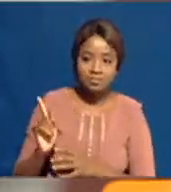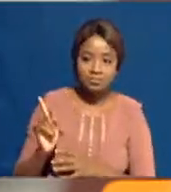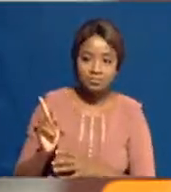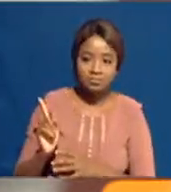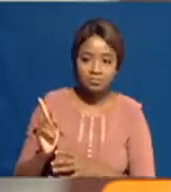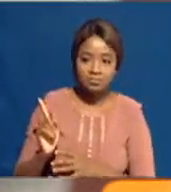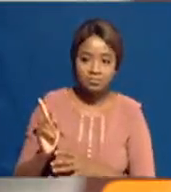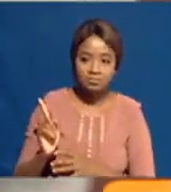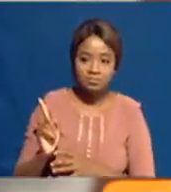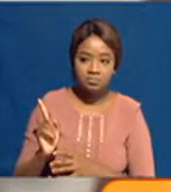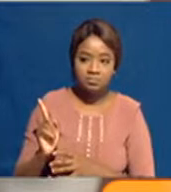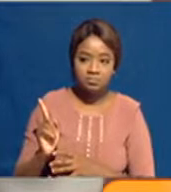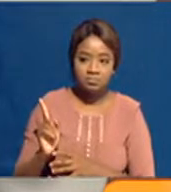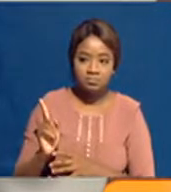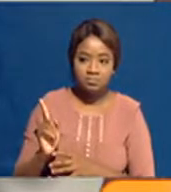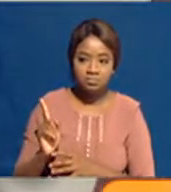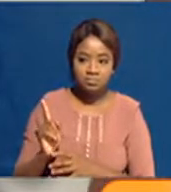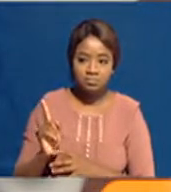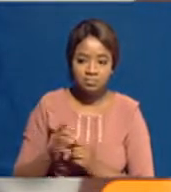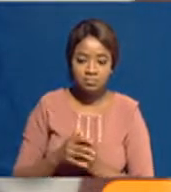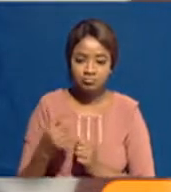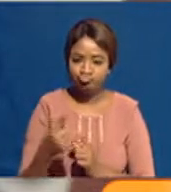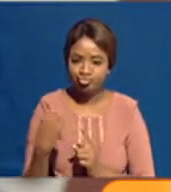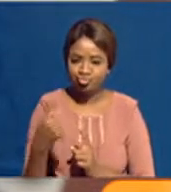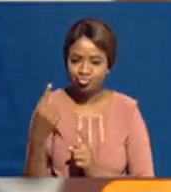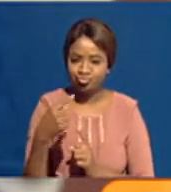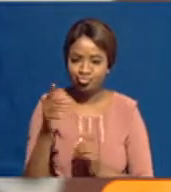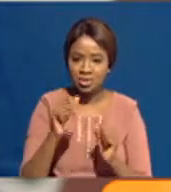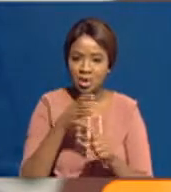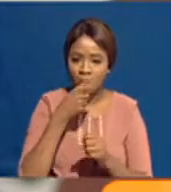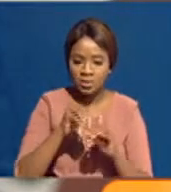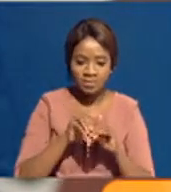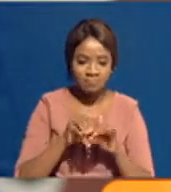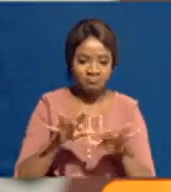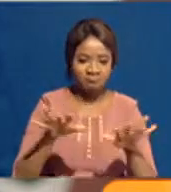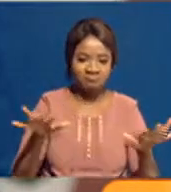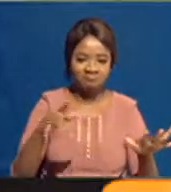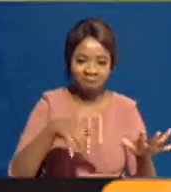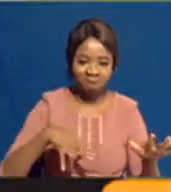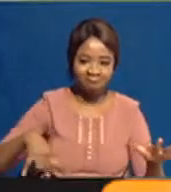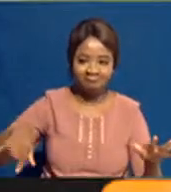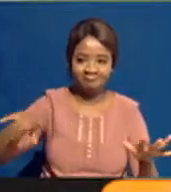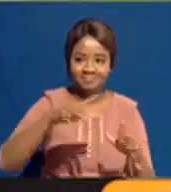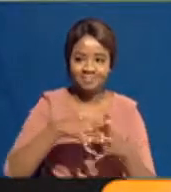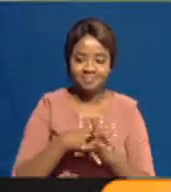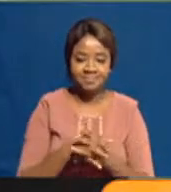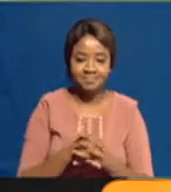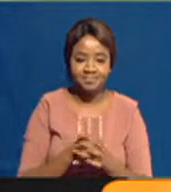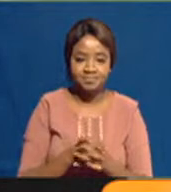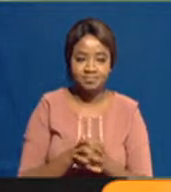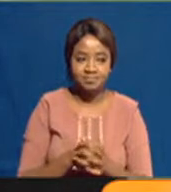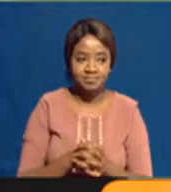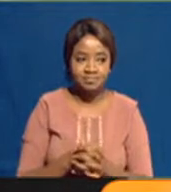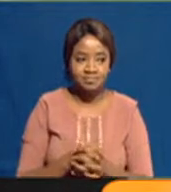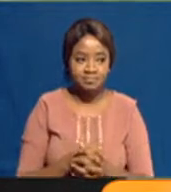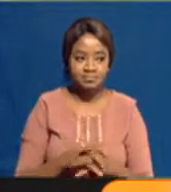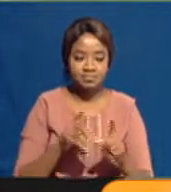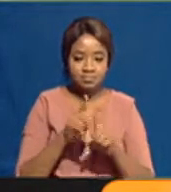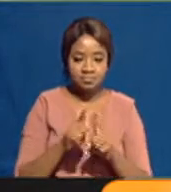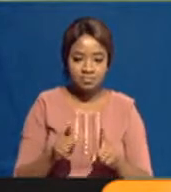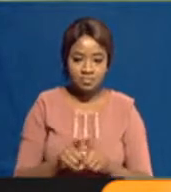the showstopper, with two arms enabling it to disperse water in a complete circle. Agricultural sprinklers and